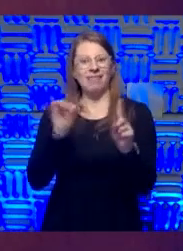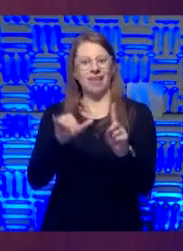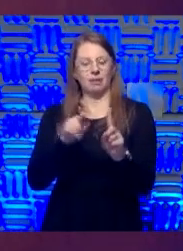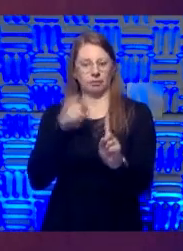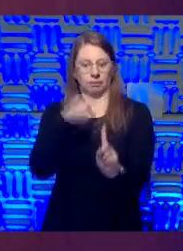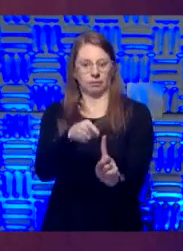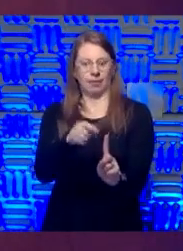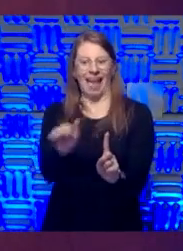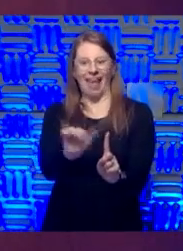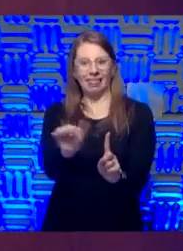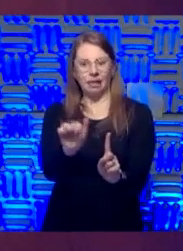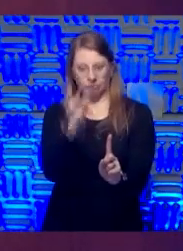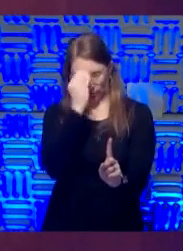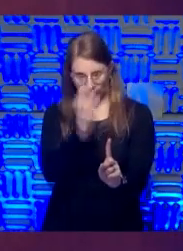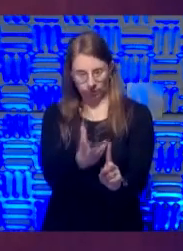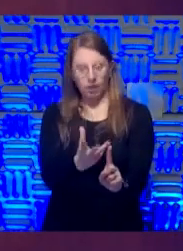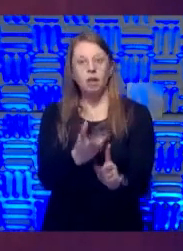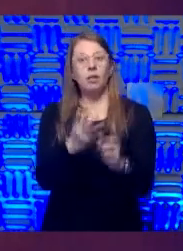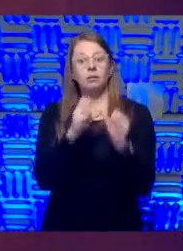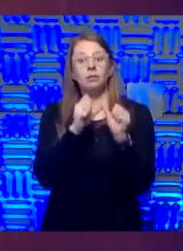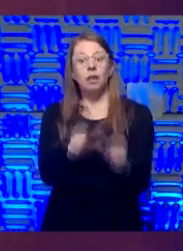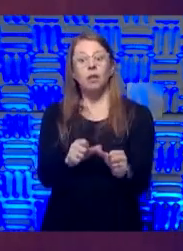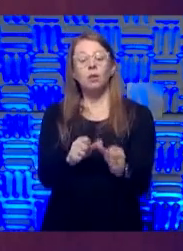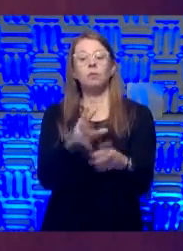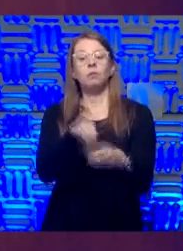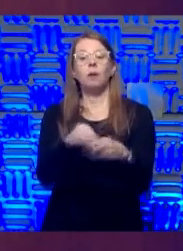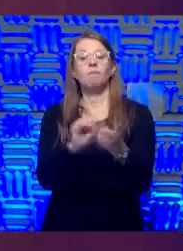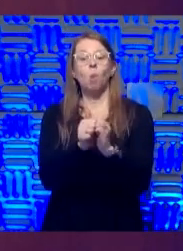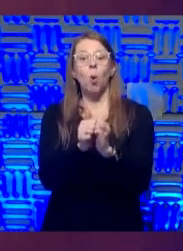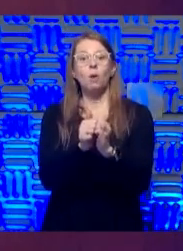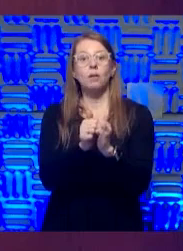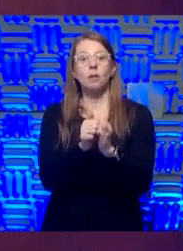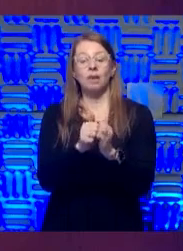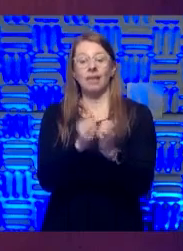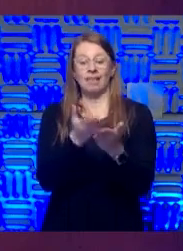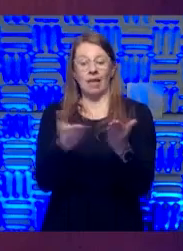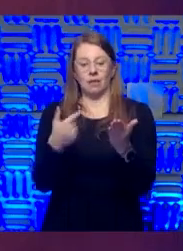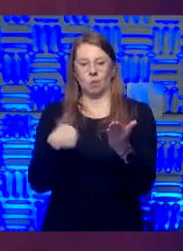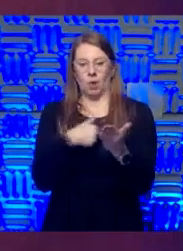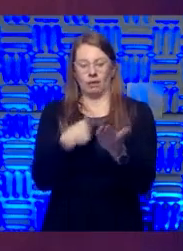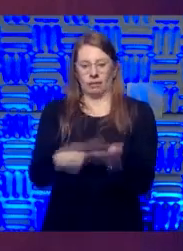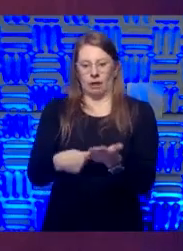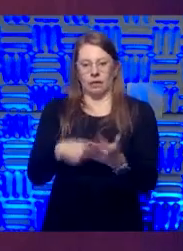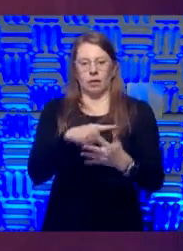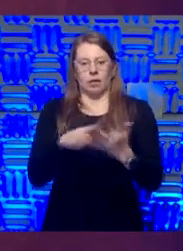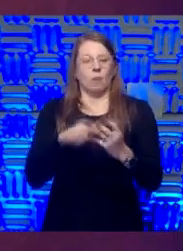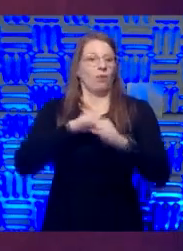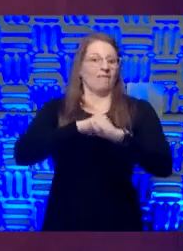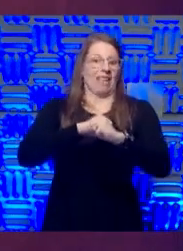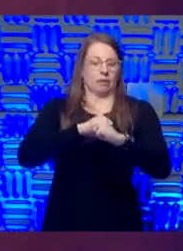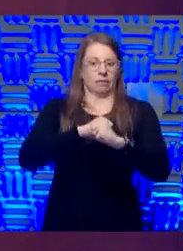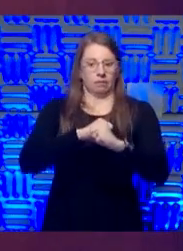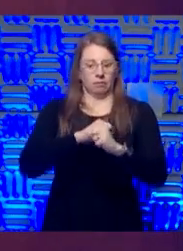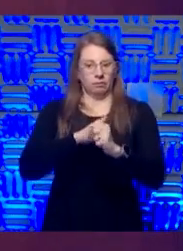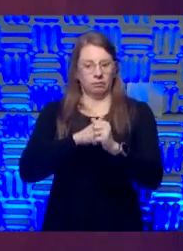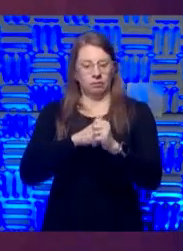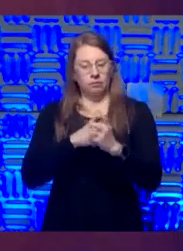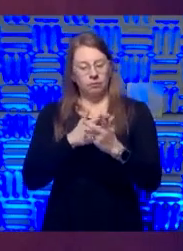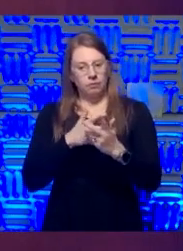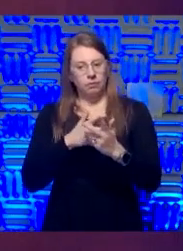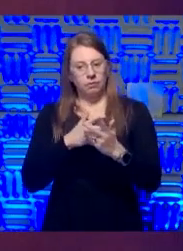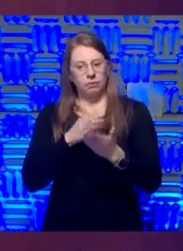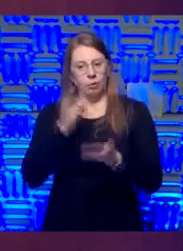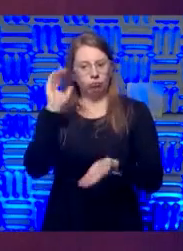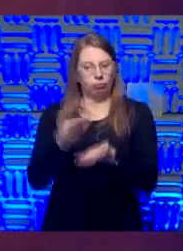to the athletes: is you want to keep playing sports. These things that we're talking about preventatively and to mitigate risk